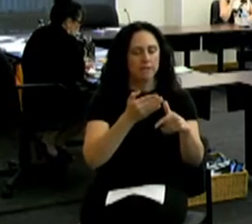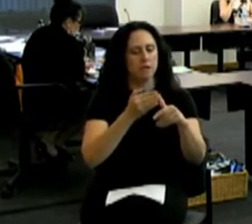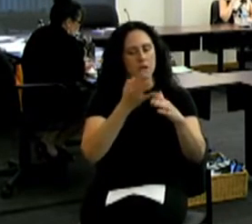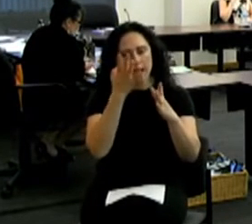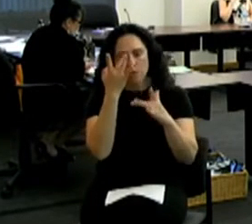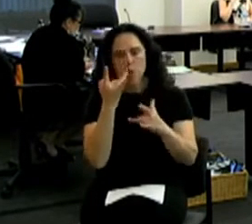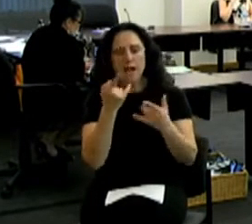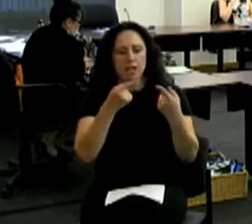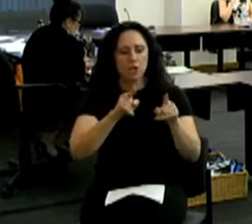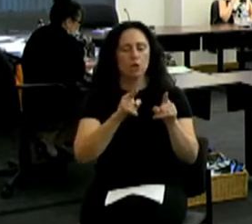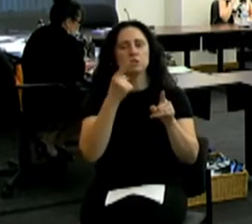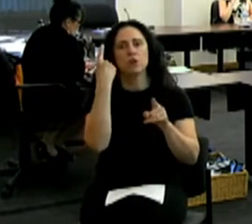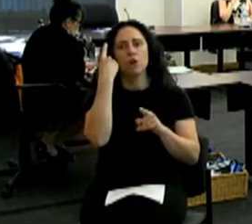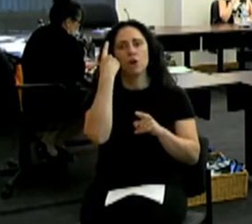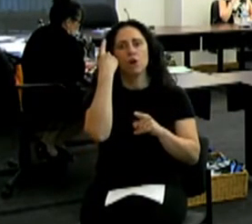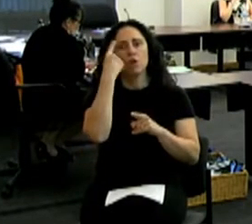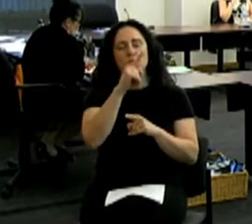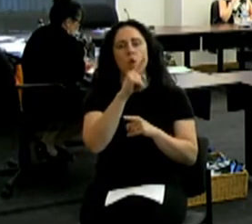for